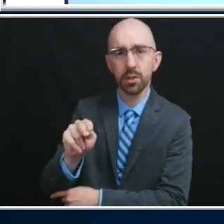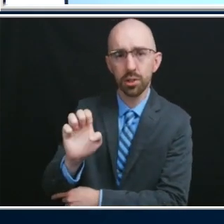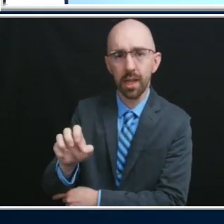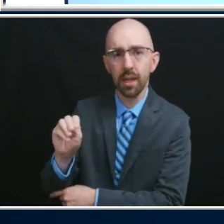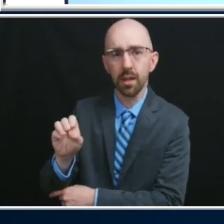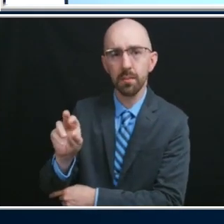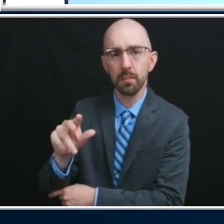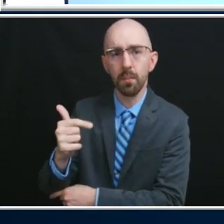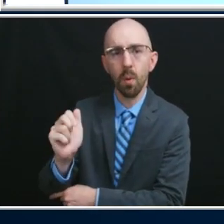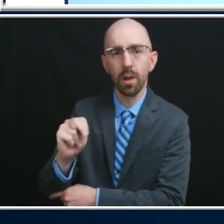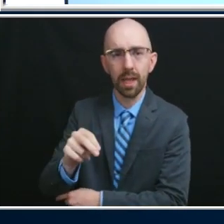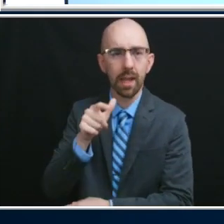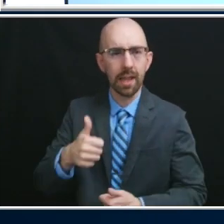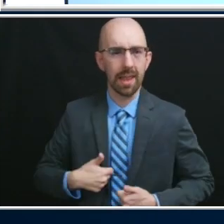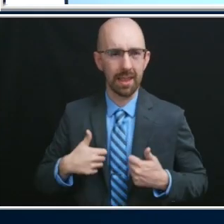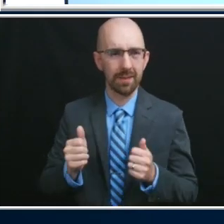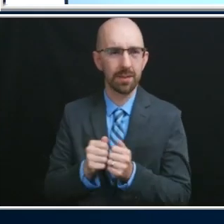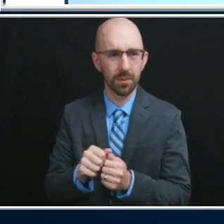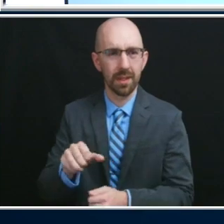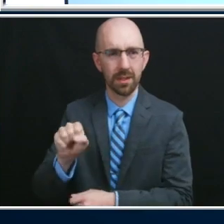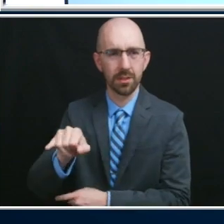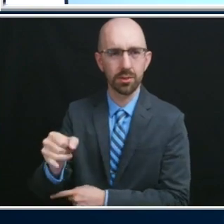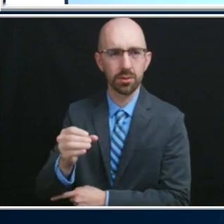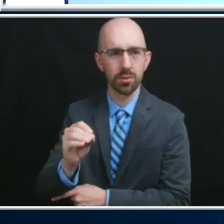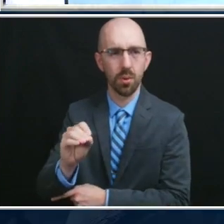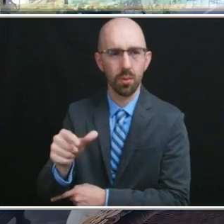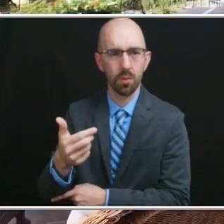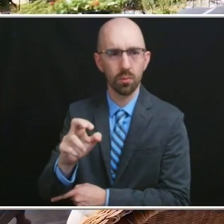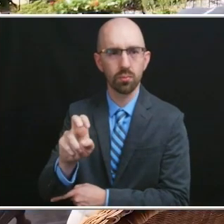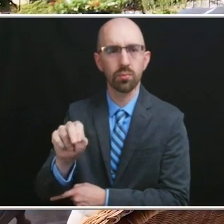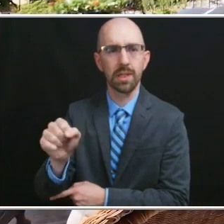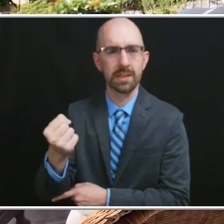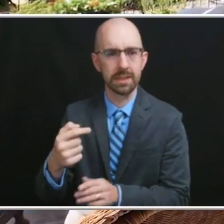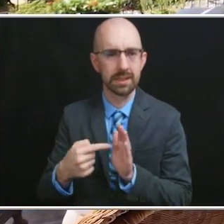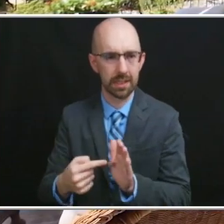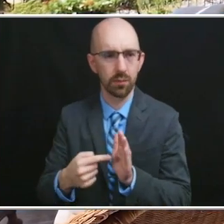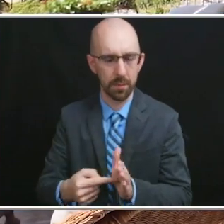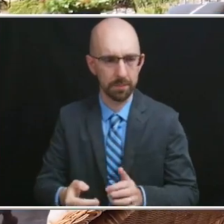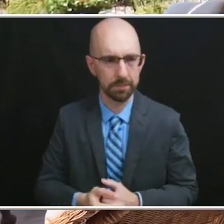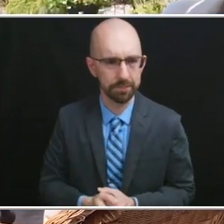start by hearing a little of Jane's story. Here's Jessica Lovell.